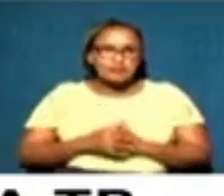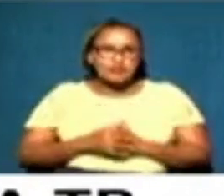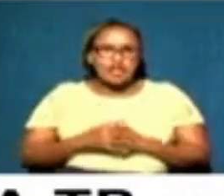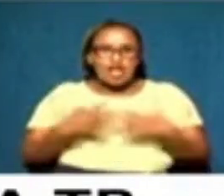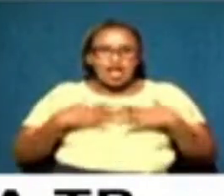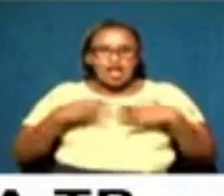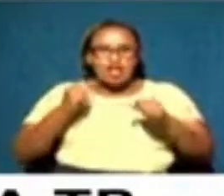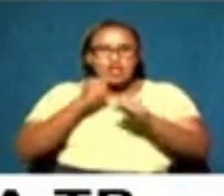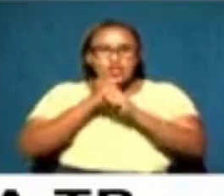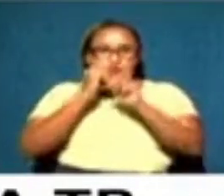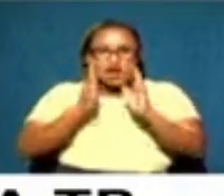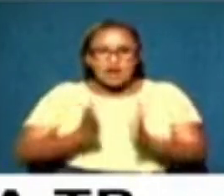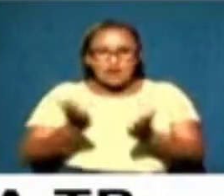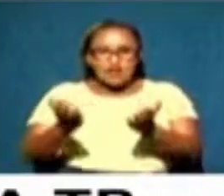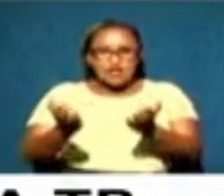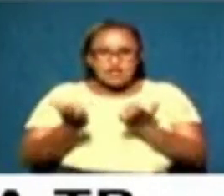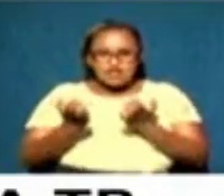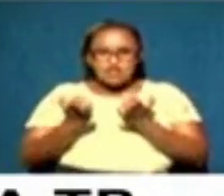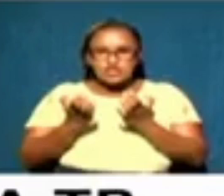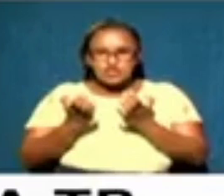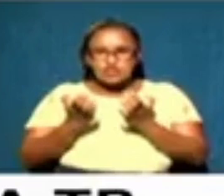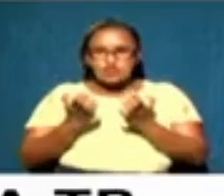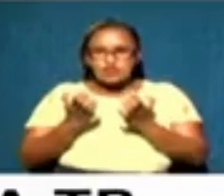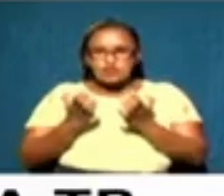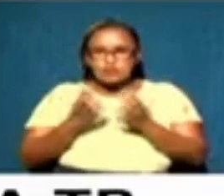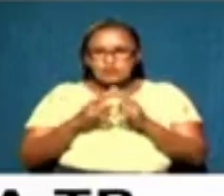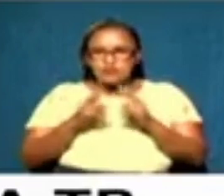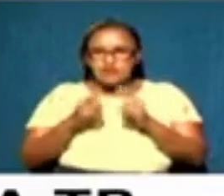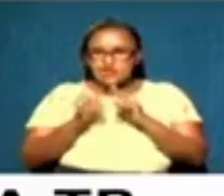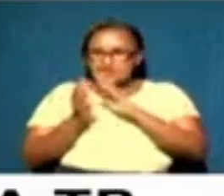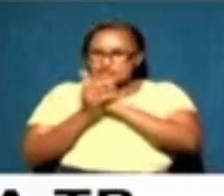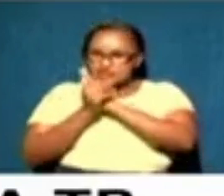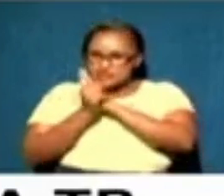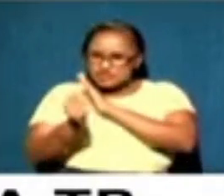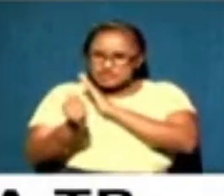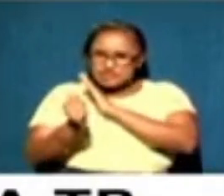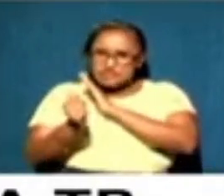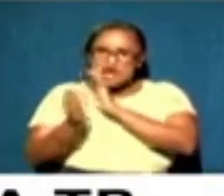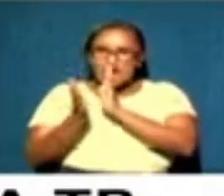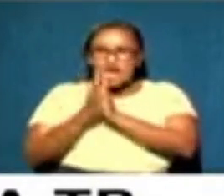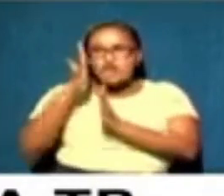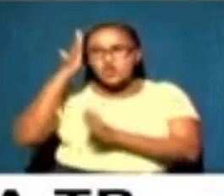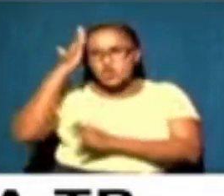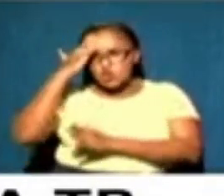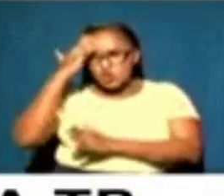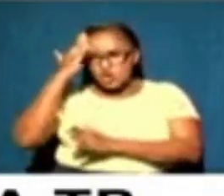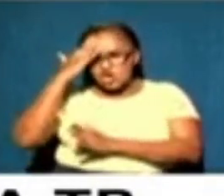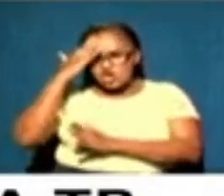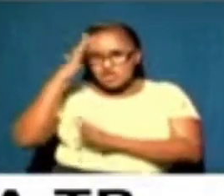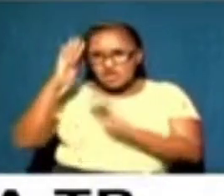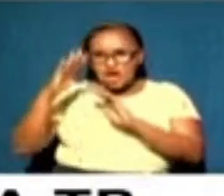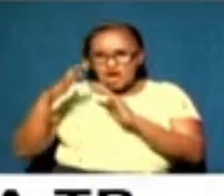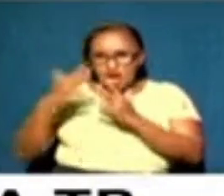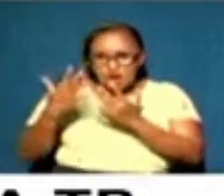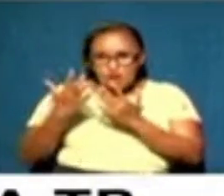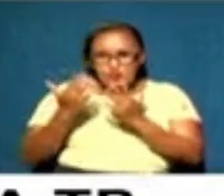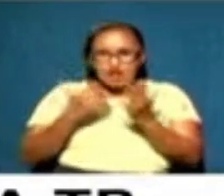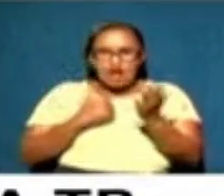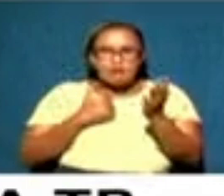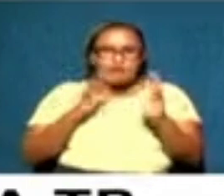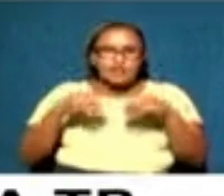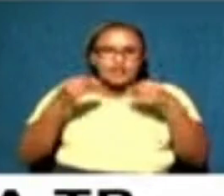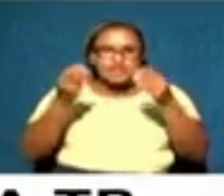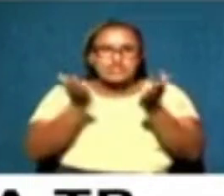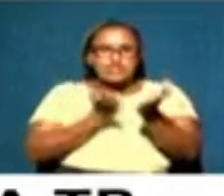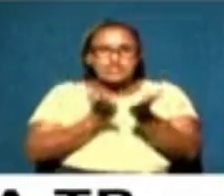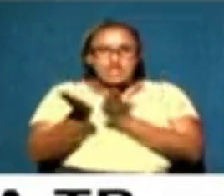healthcare workers need to be well equipped with skills and knowledge to operate, service, and